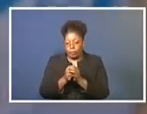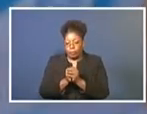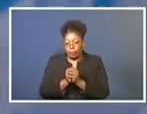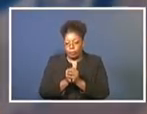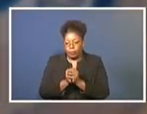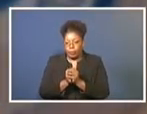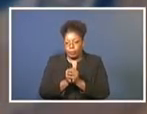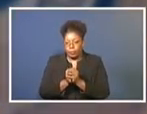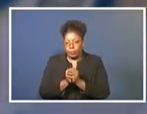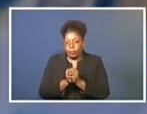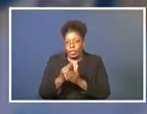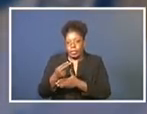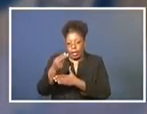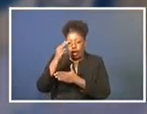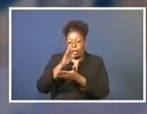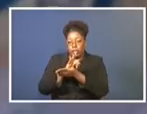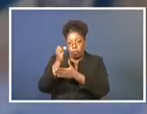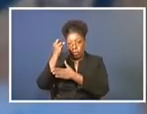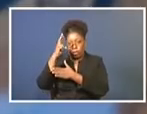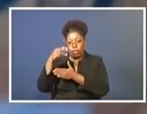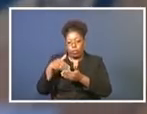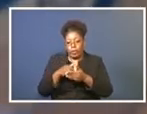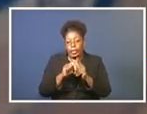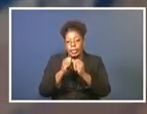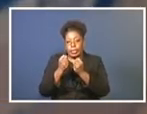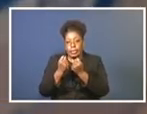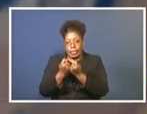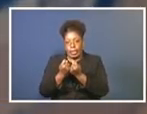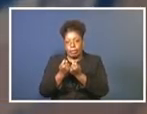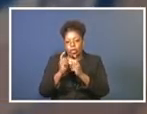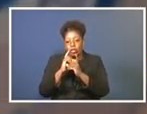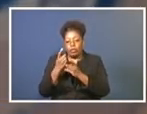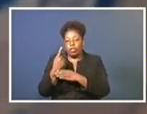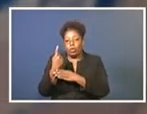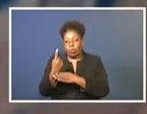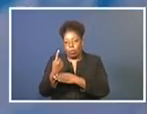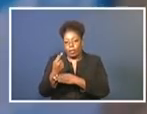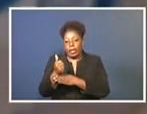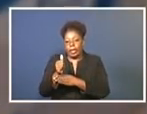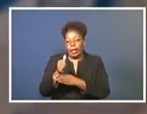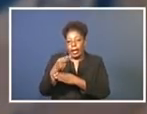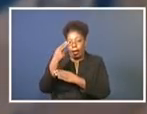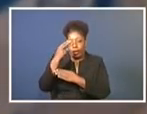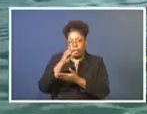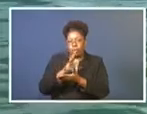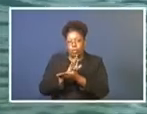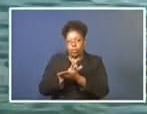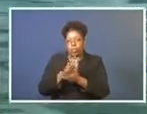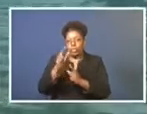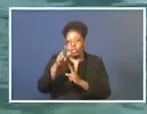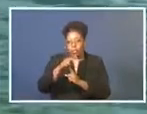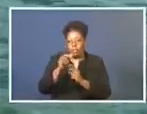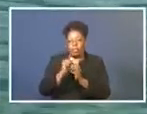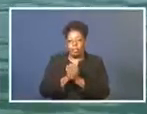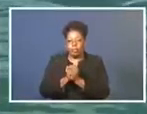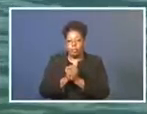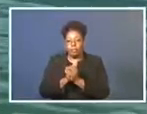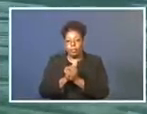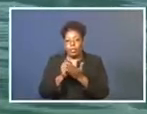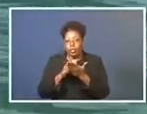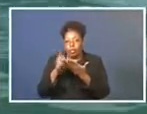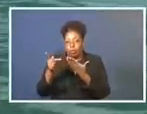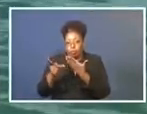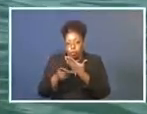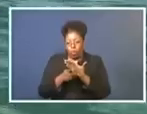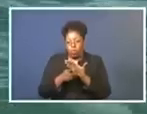6 assists as a high school senior and led his team to a Division 1A high school championship. And the program director for the